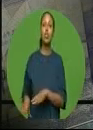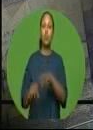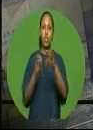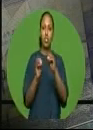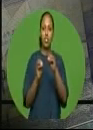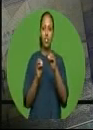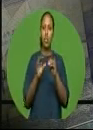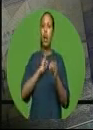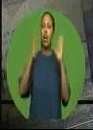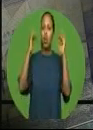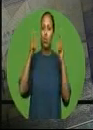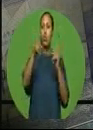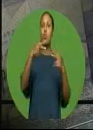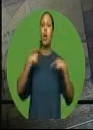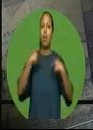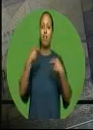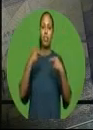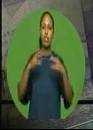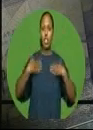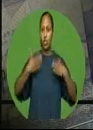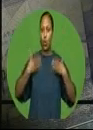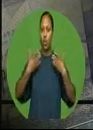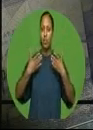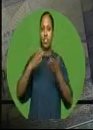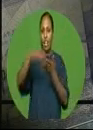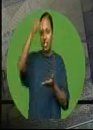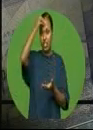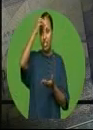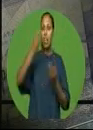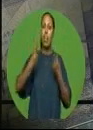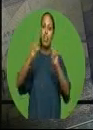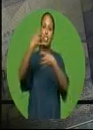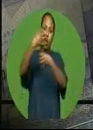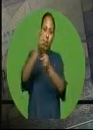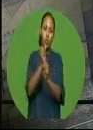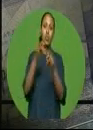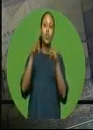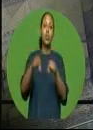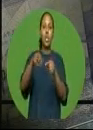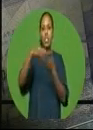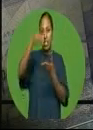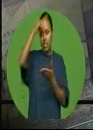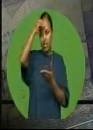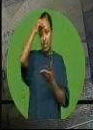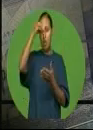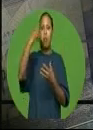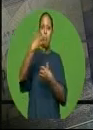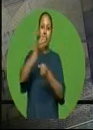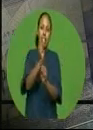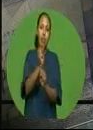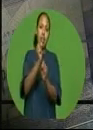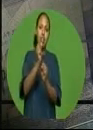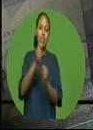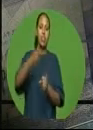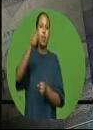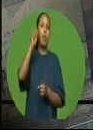Students, I hope you have enjoyed the lesson. Let's conclude today's lesson by summarizing